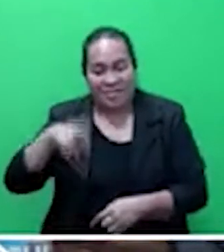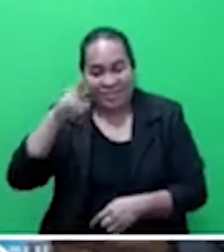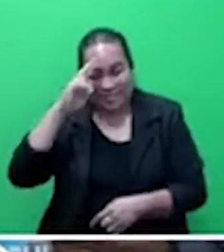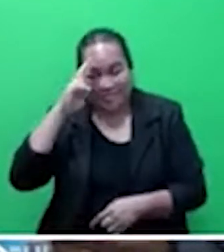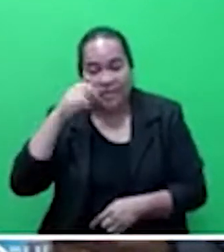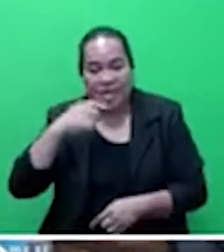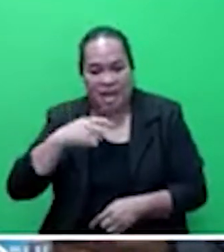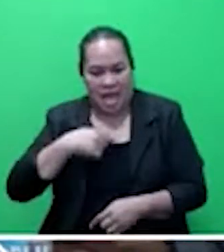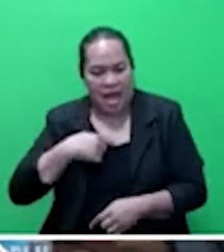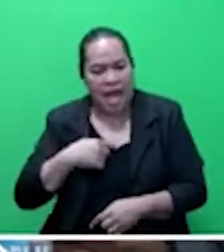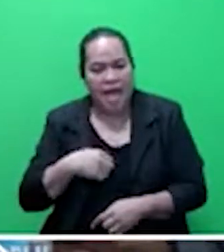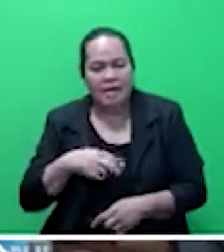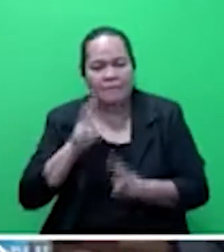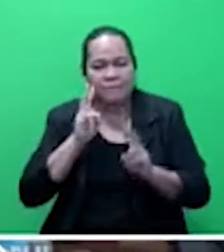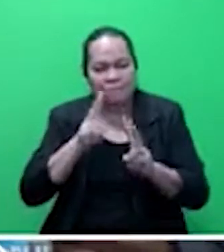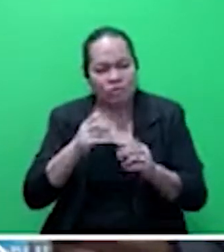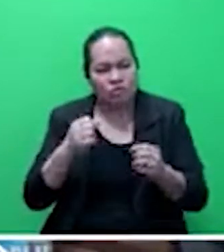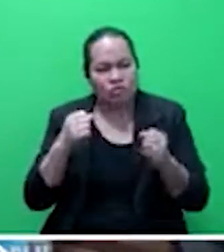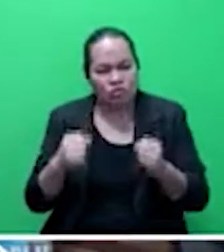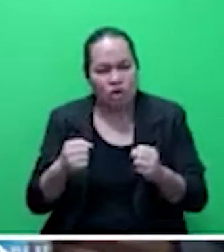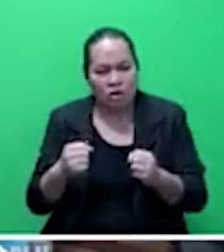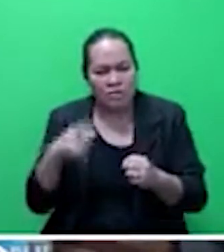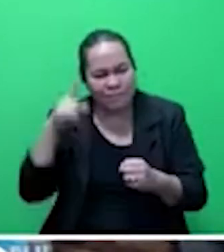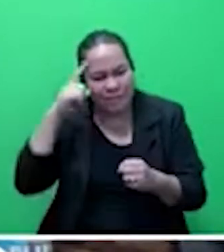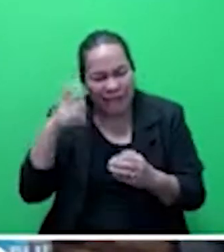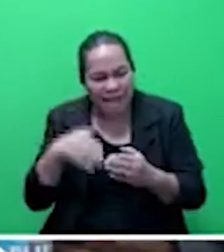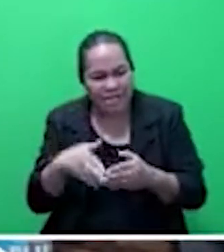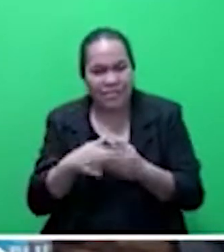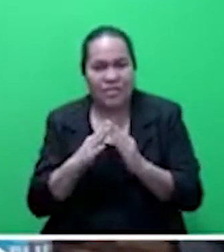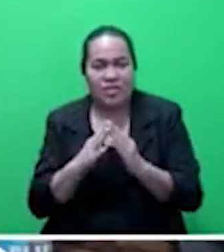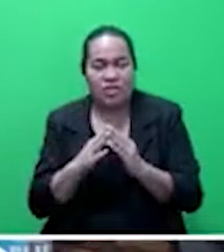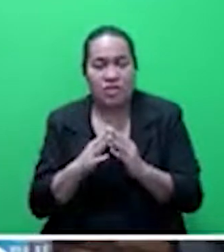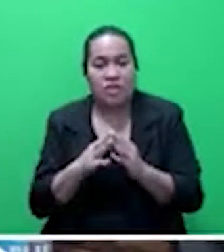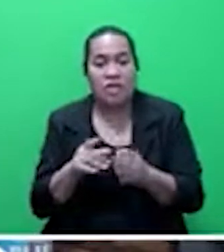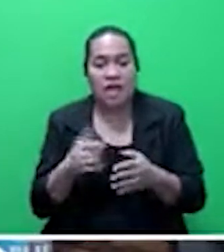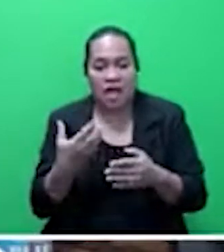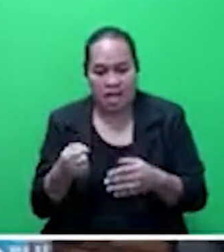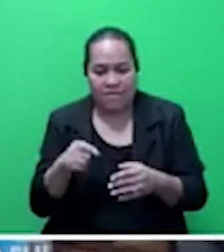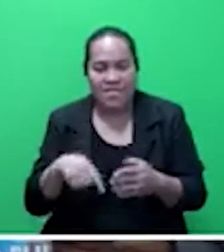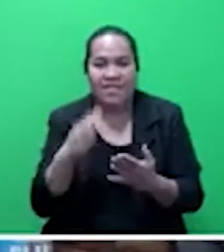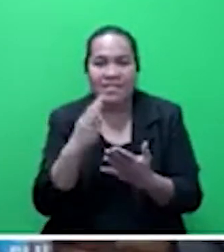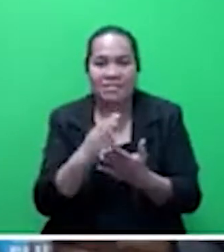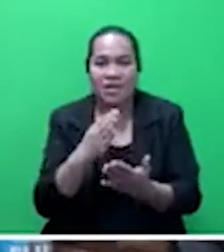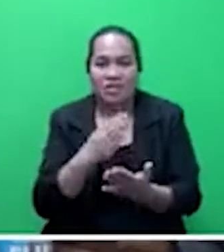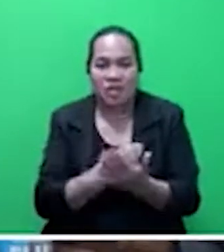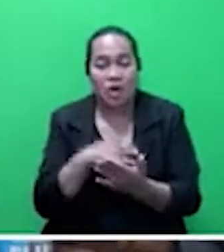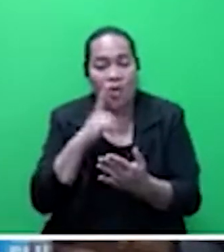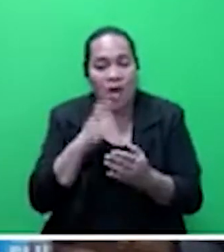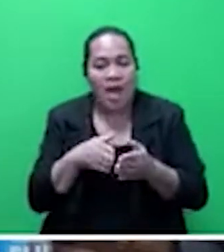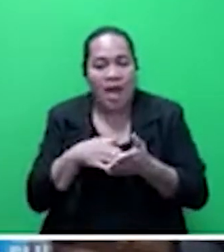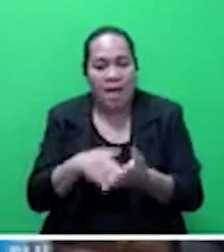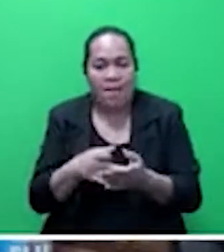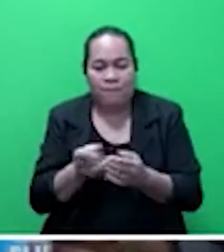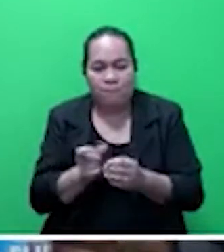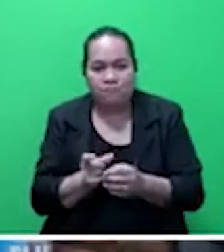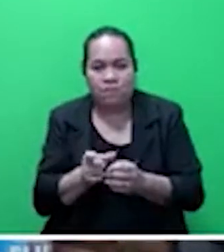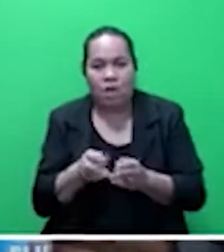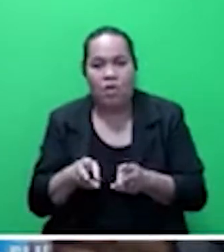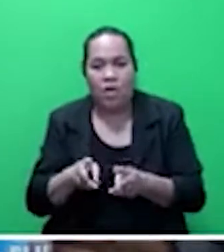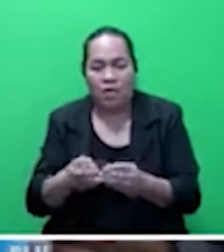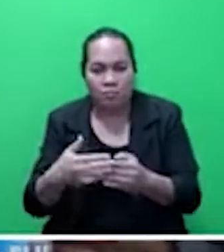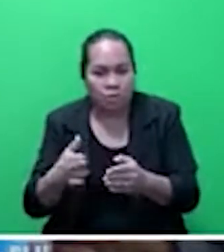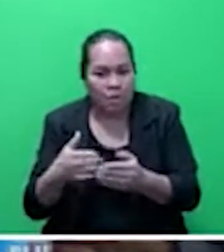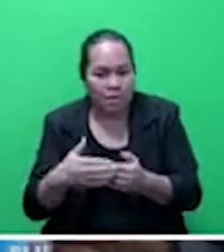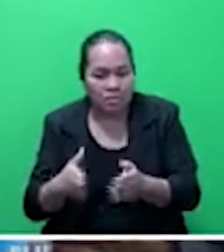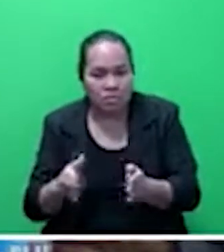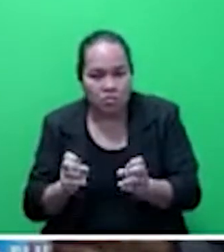and innovation that is present in this budget will pave the way forward for the nation.